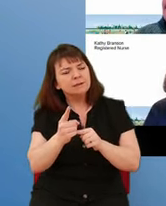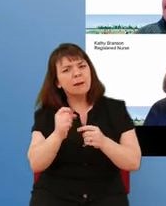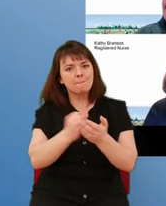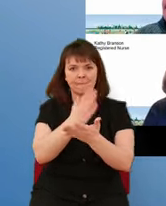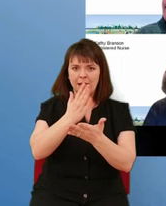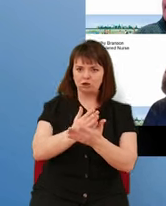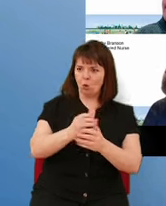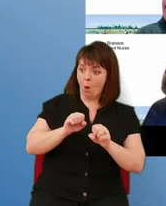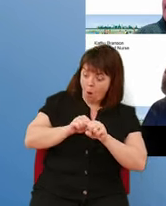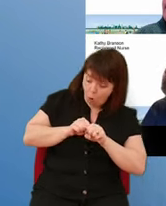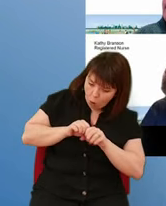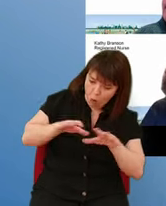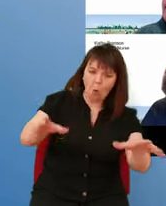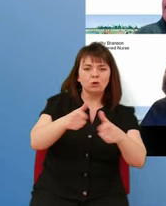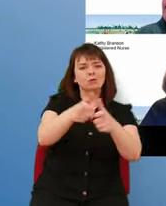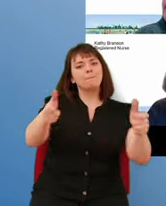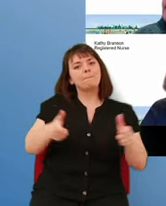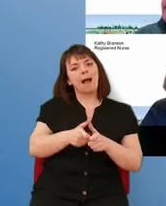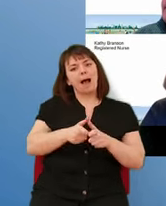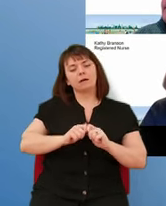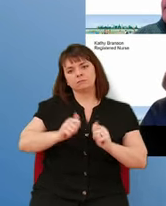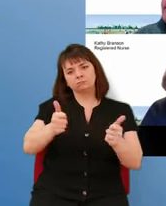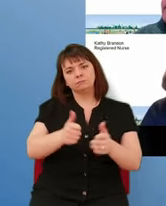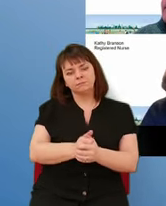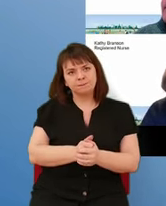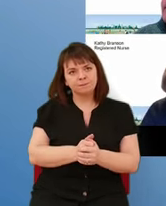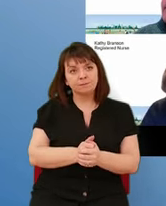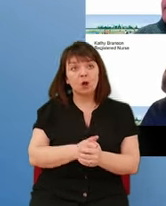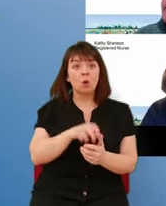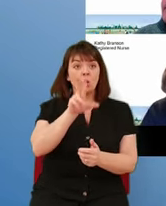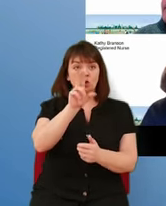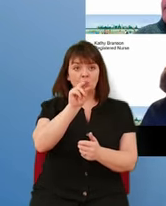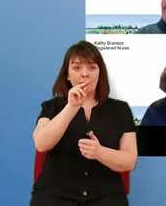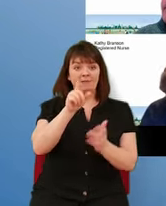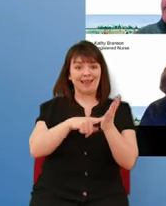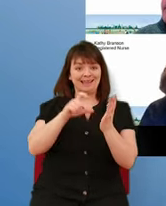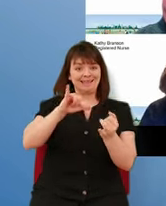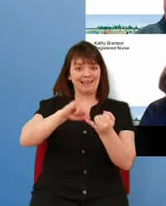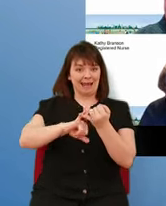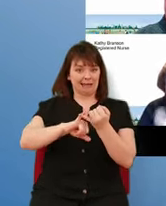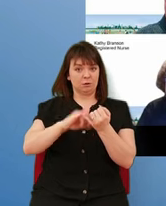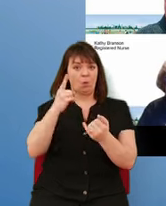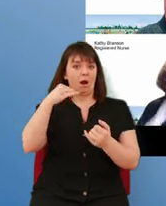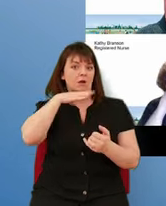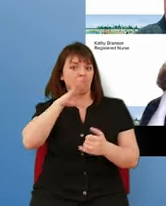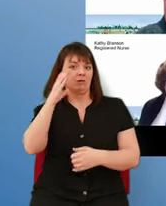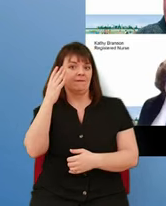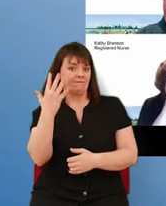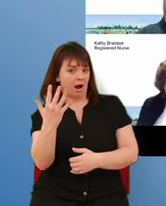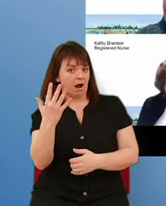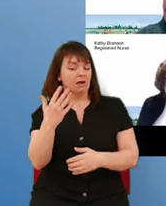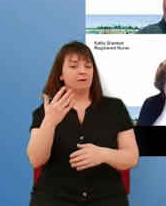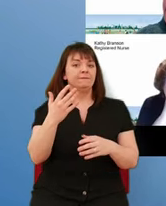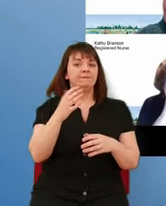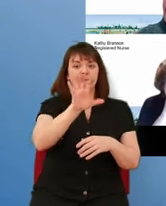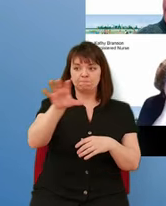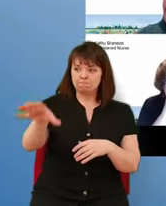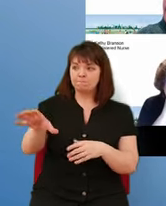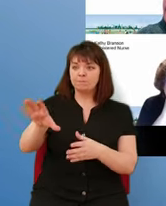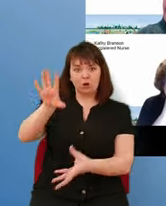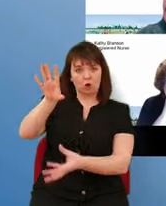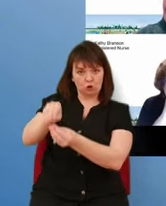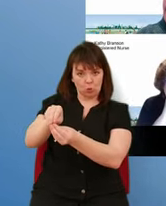practices we have, we've had 100 sign up to date. The other 5 have all had agreed extensions. And